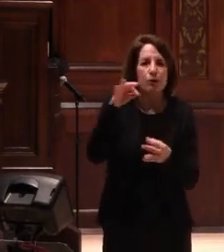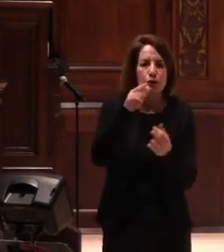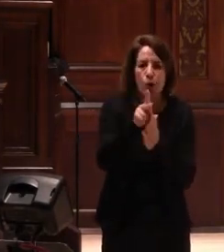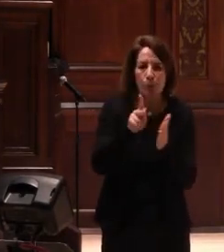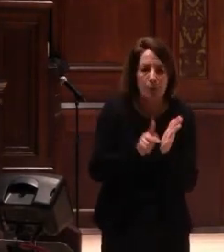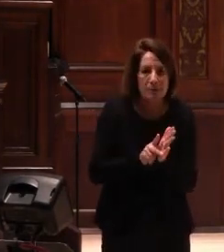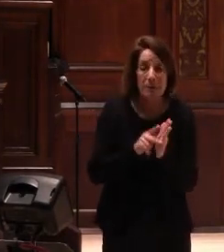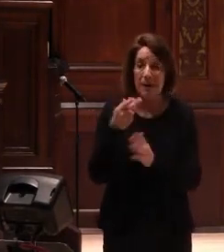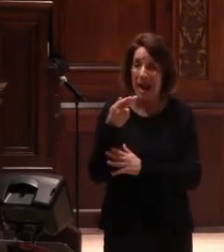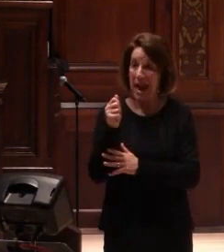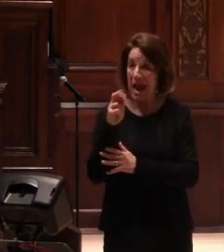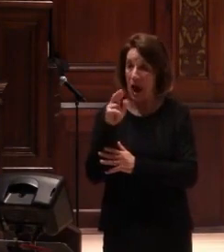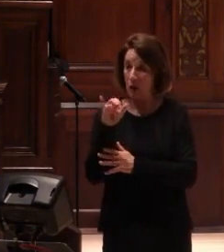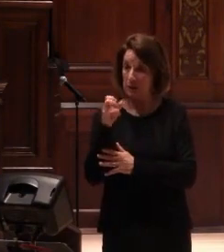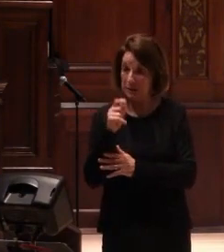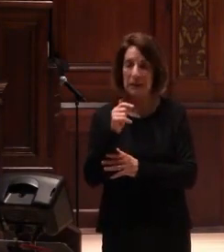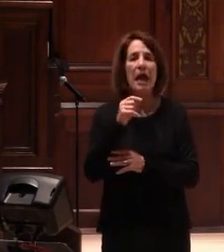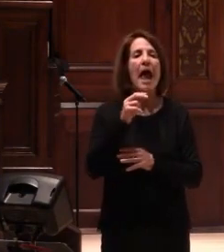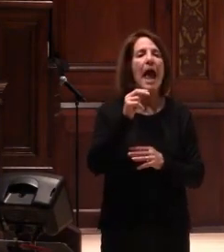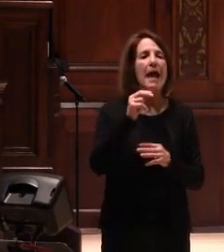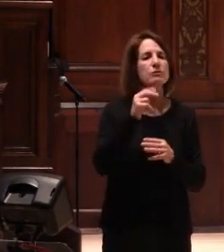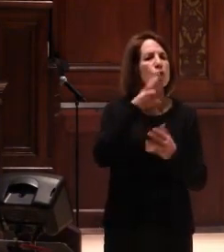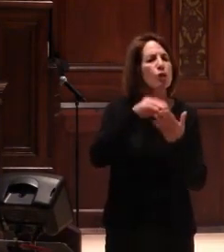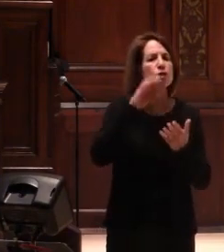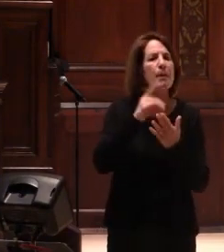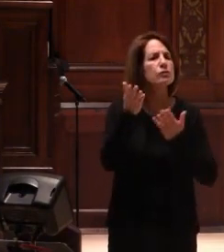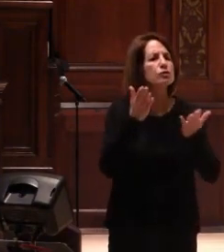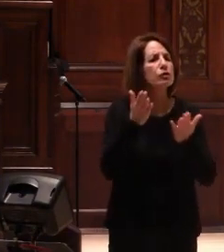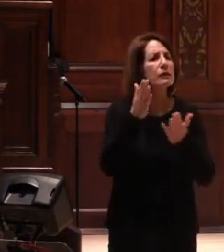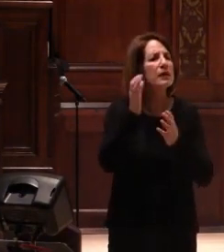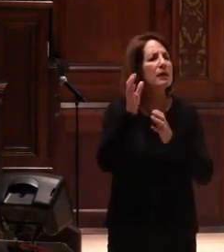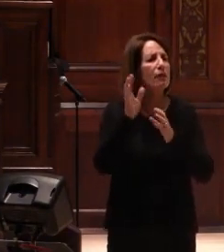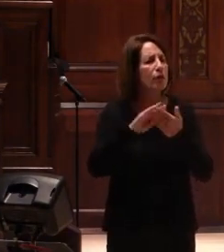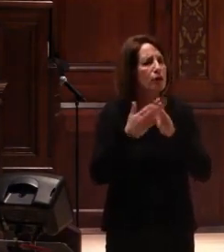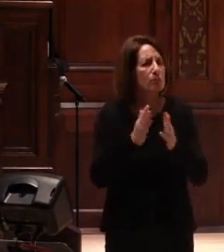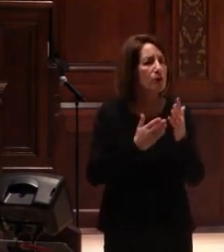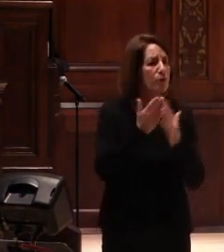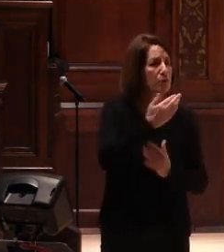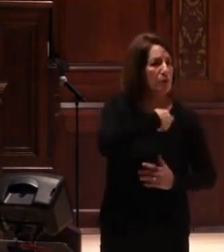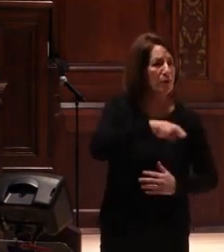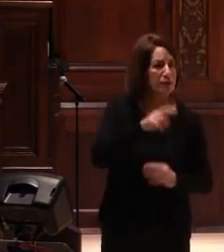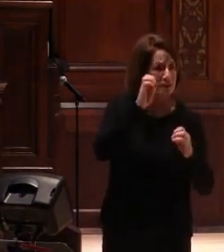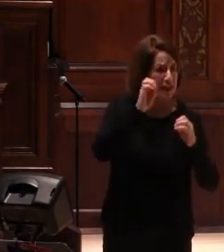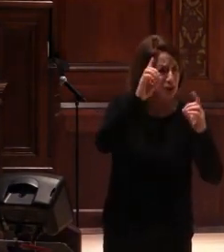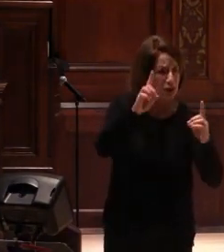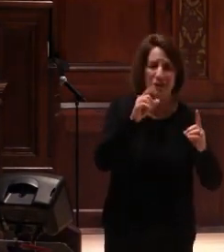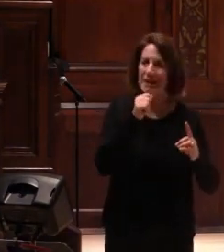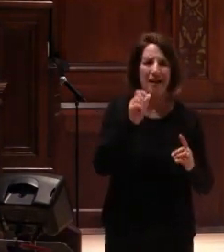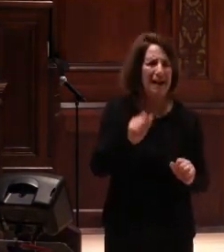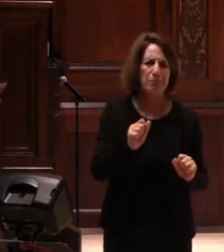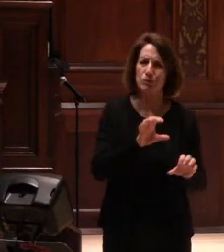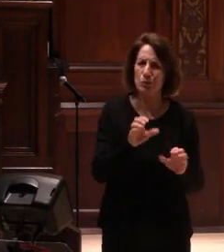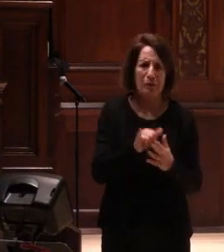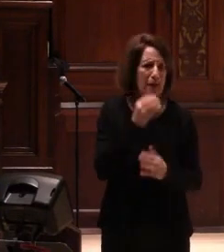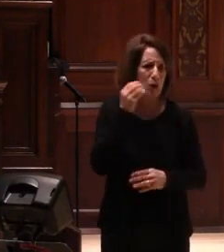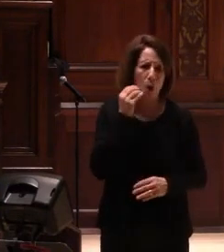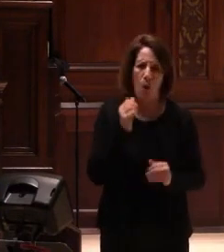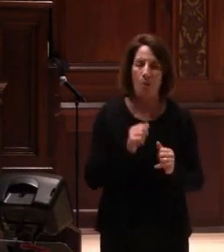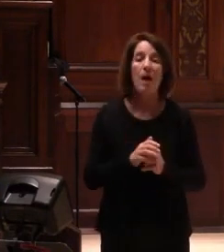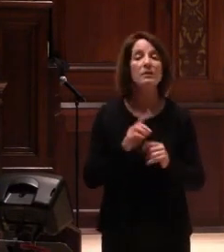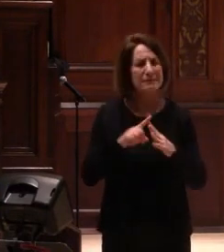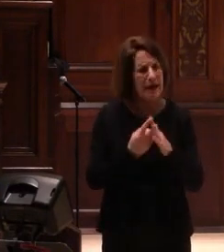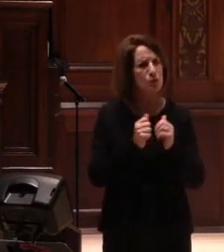about serving our community through religious ed in a way that I'm not able to teach him at home when it's just our little family.